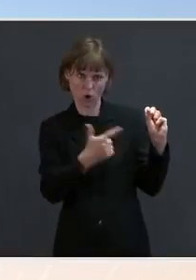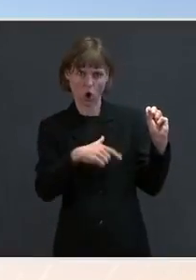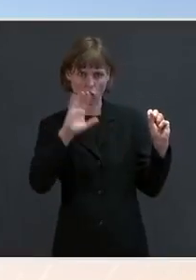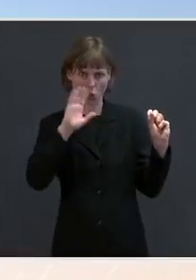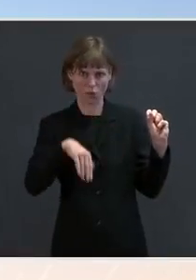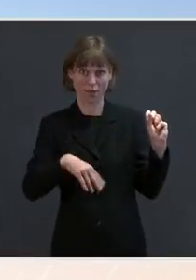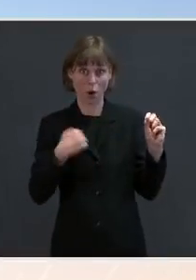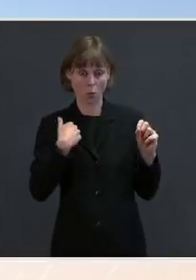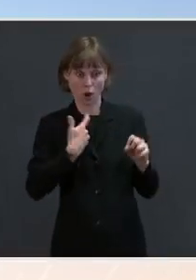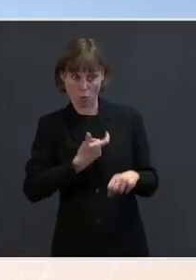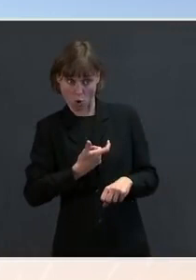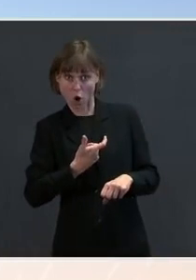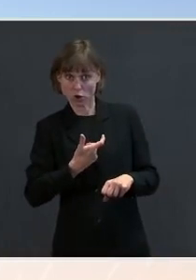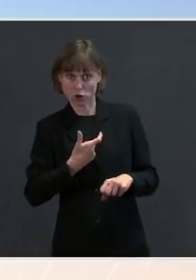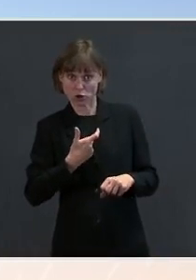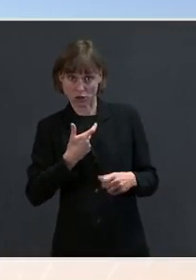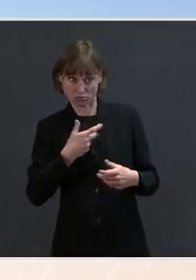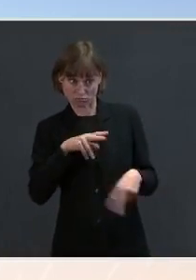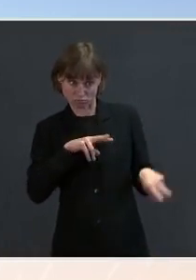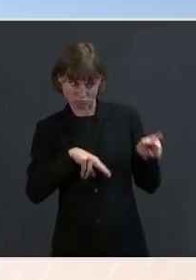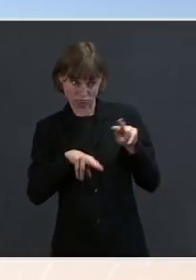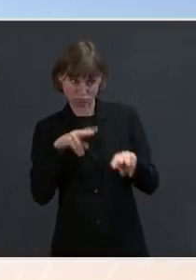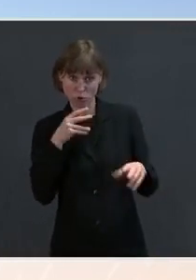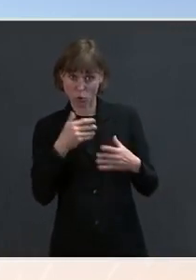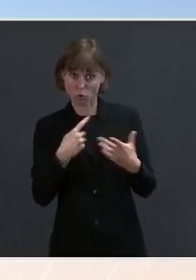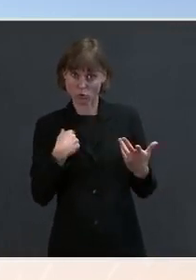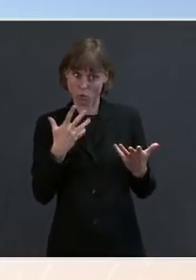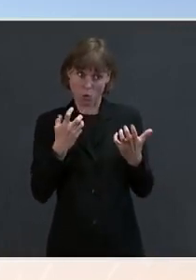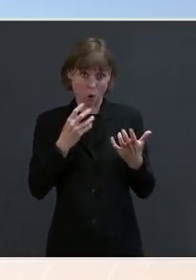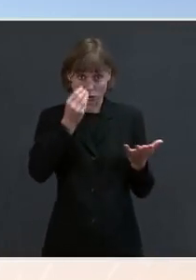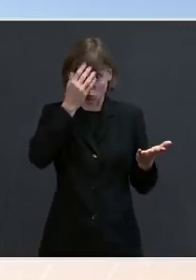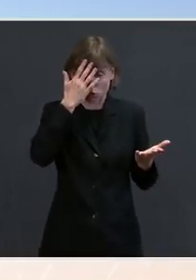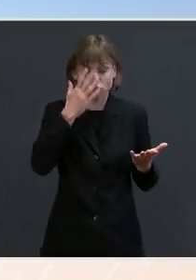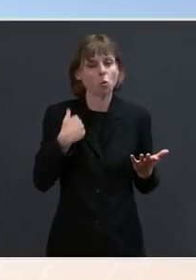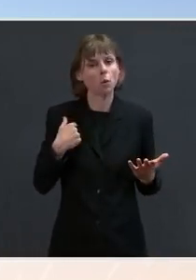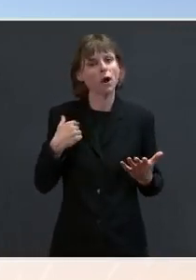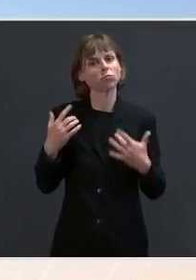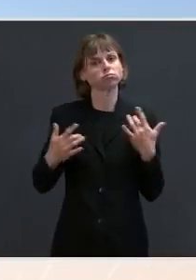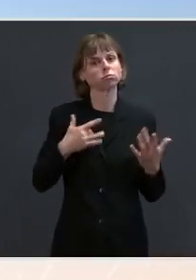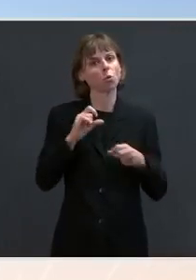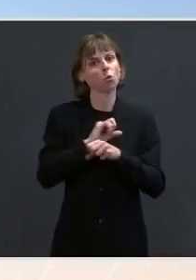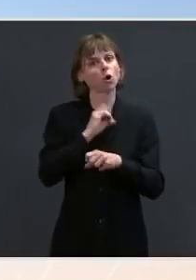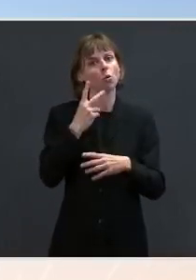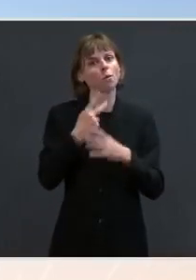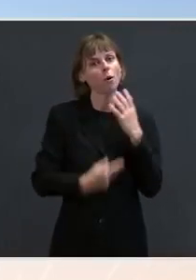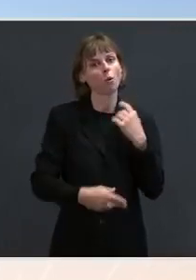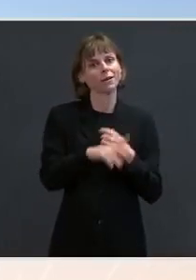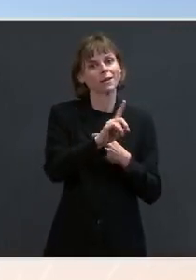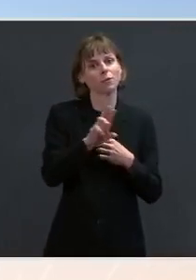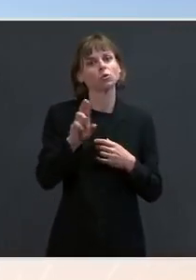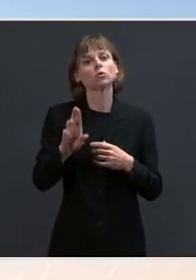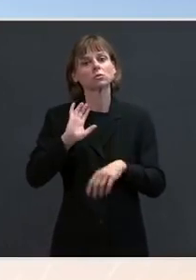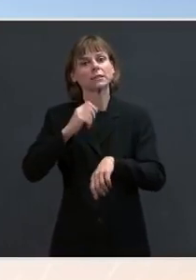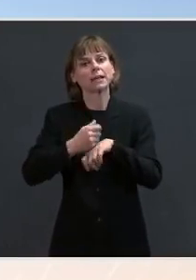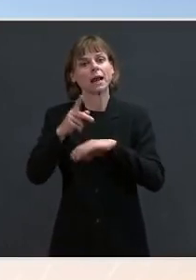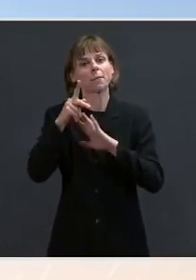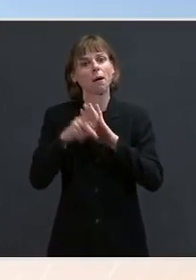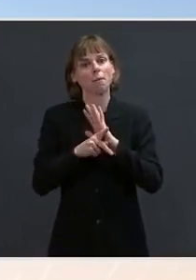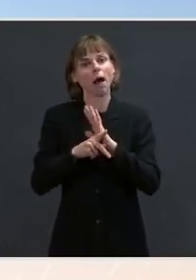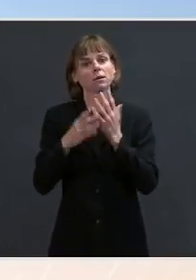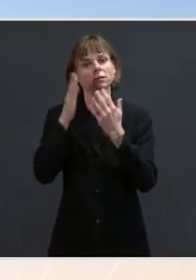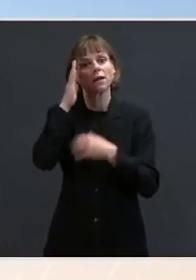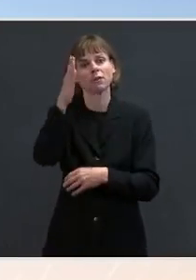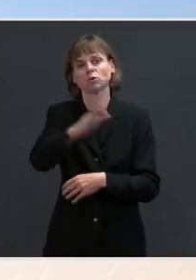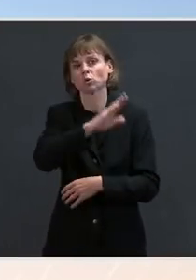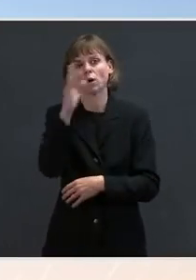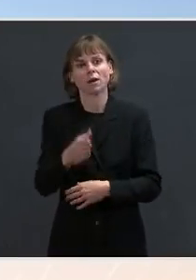closely. We'll see what lessons are learned from them, and we're eager to work with members of both parties on putting forward policies that prevent it from ever happening again. Go